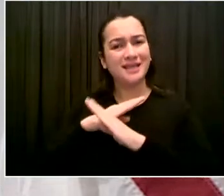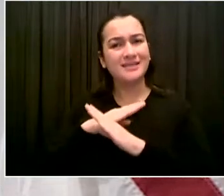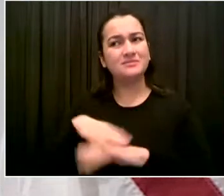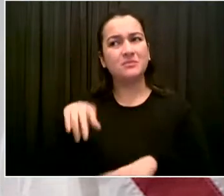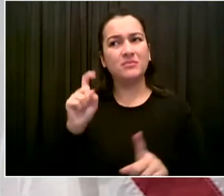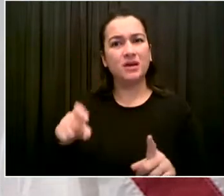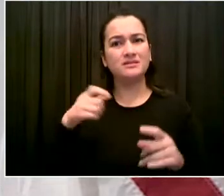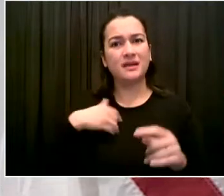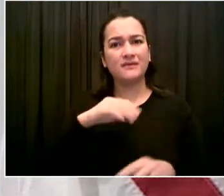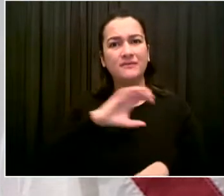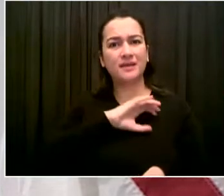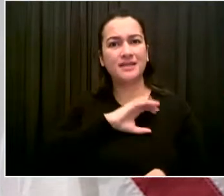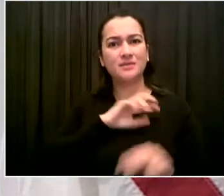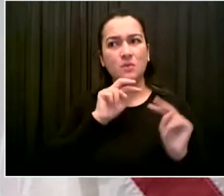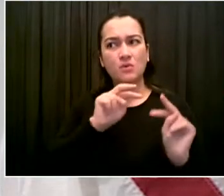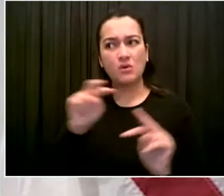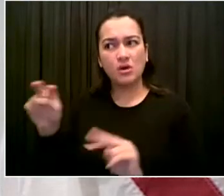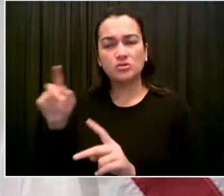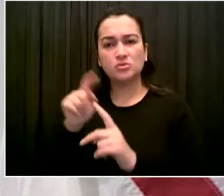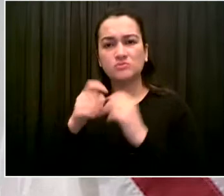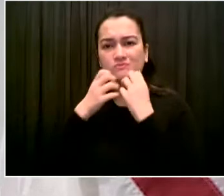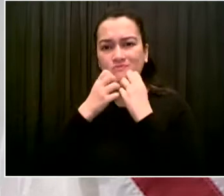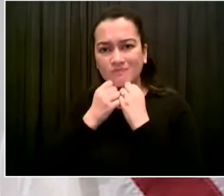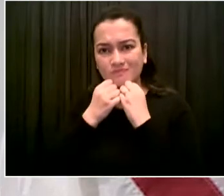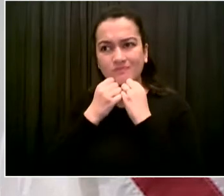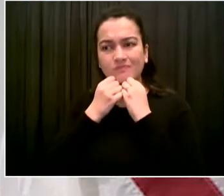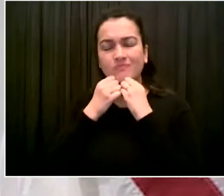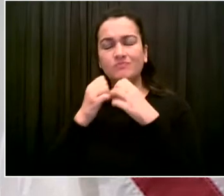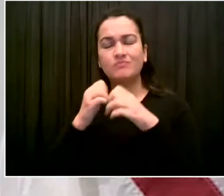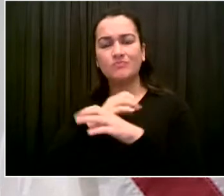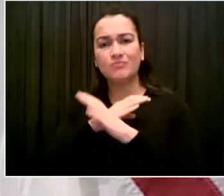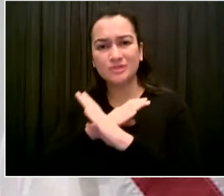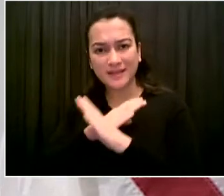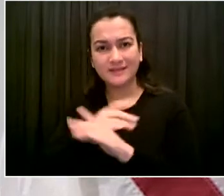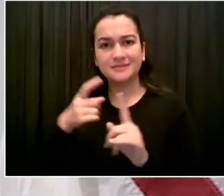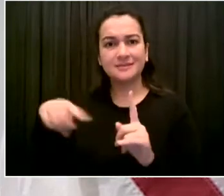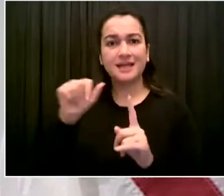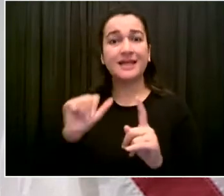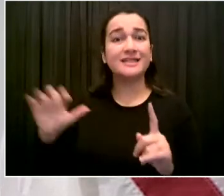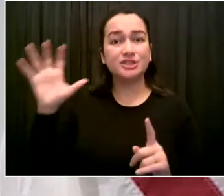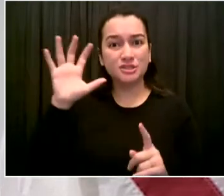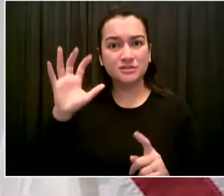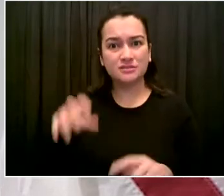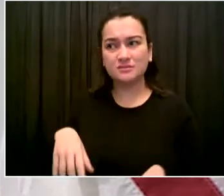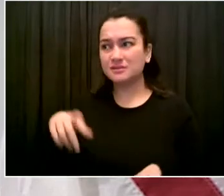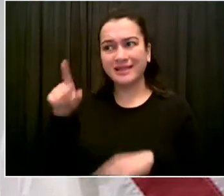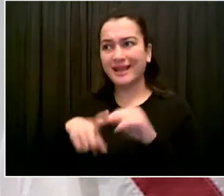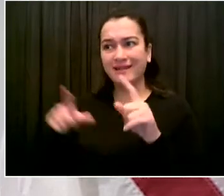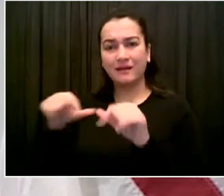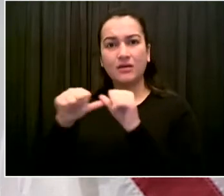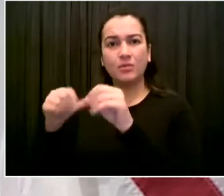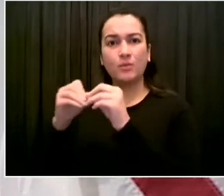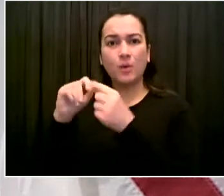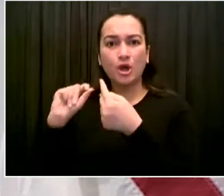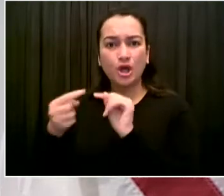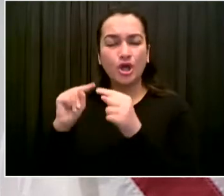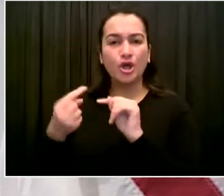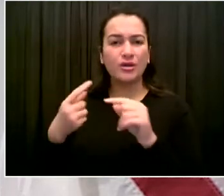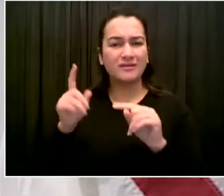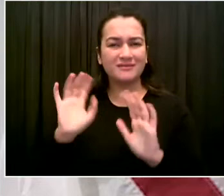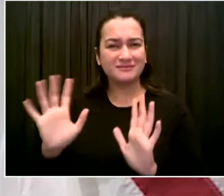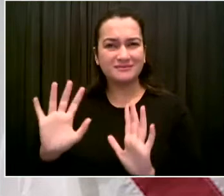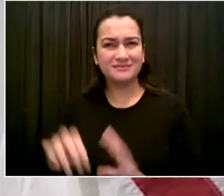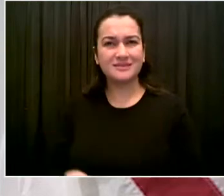communities. So some of this is, public support for the community. Some of this